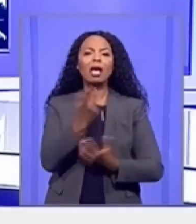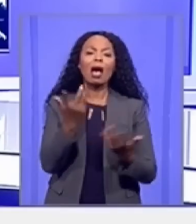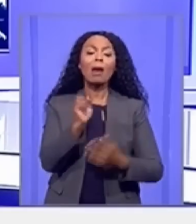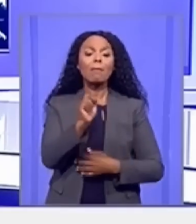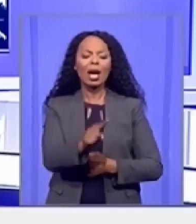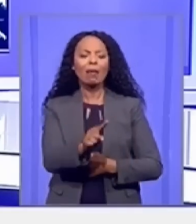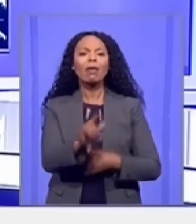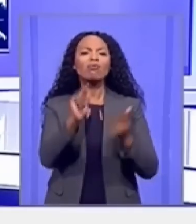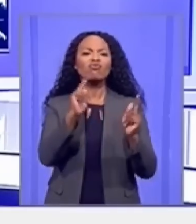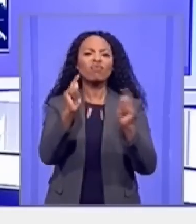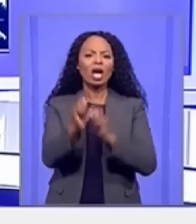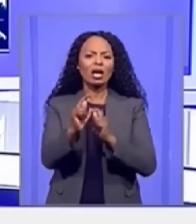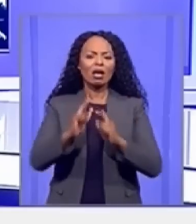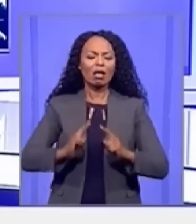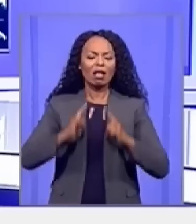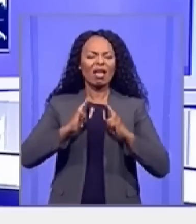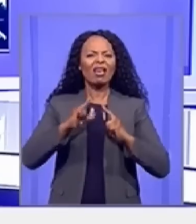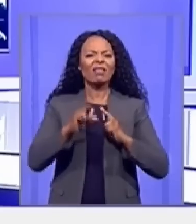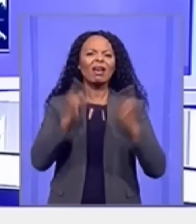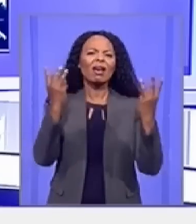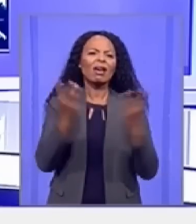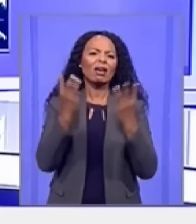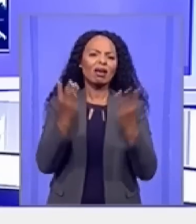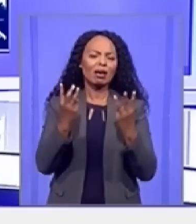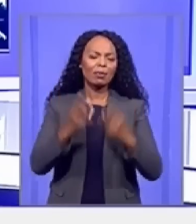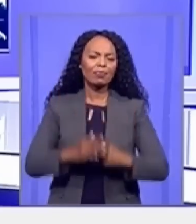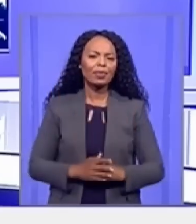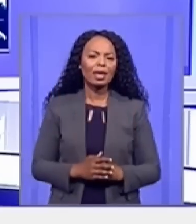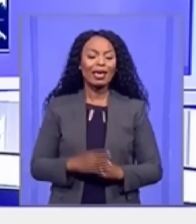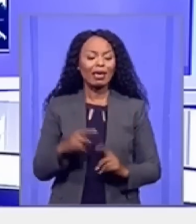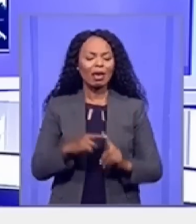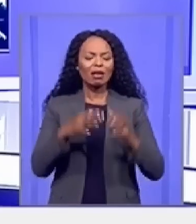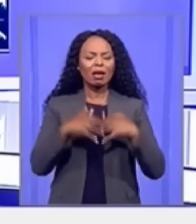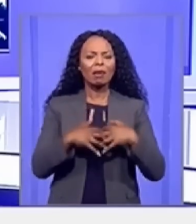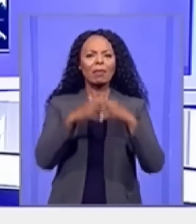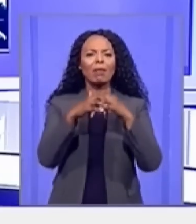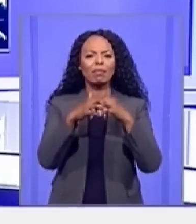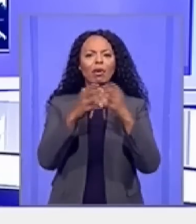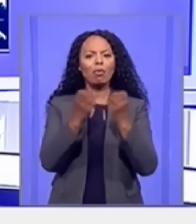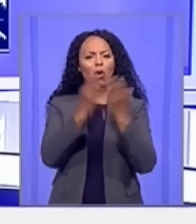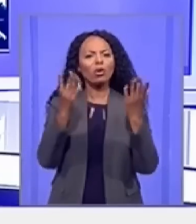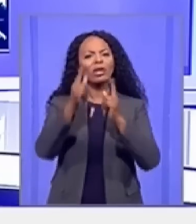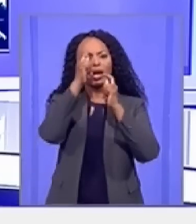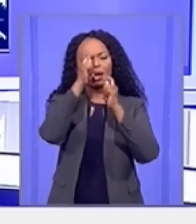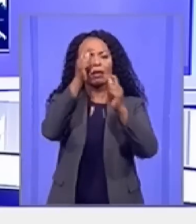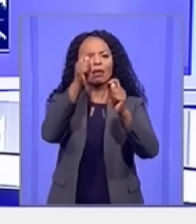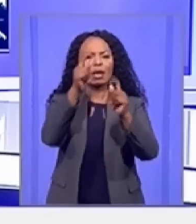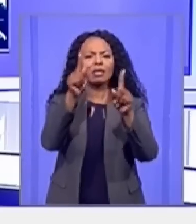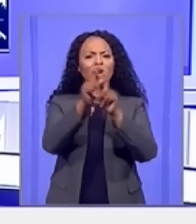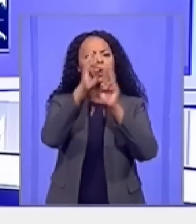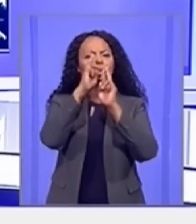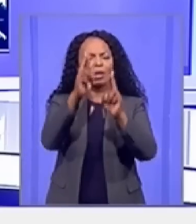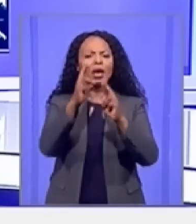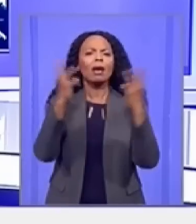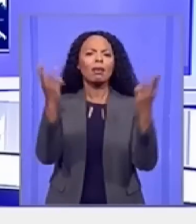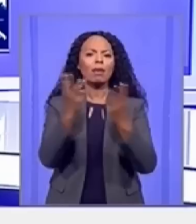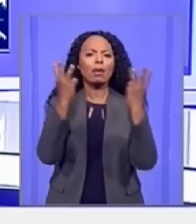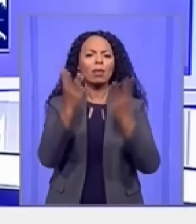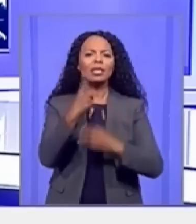tsona tse hore o ne a theile dintho tsa hodima botho o ne ha bua a re o se wa